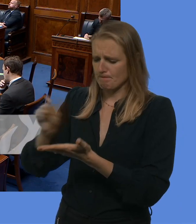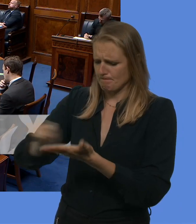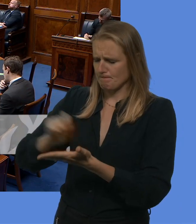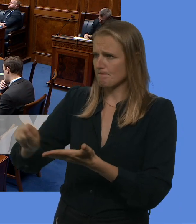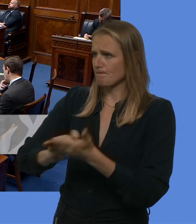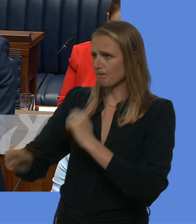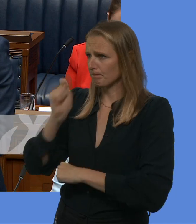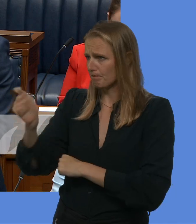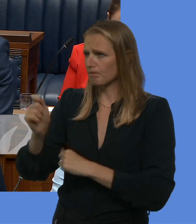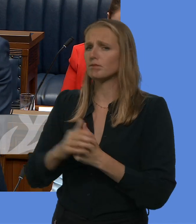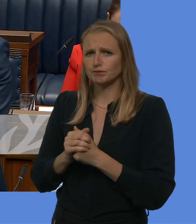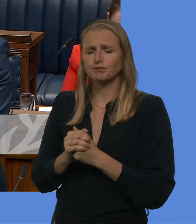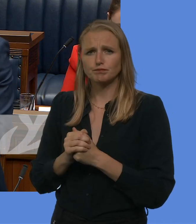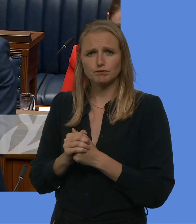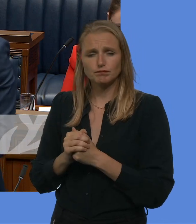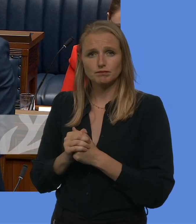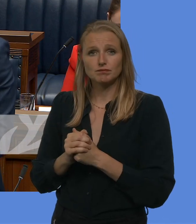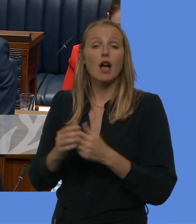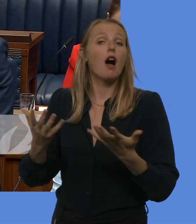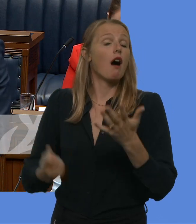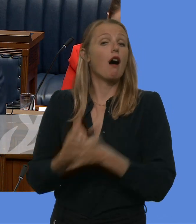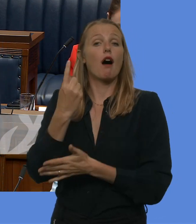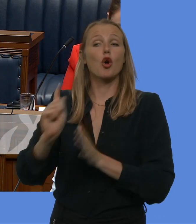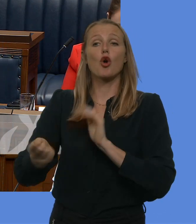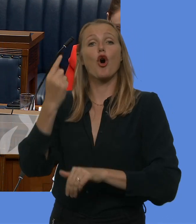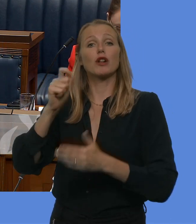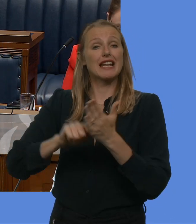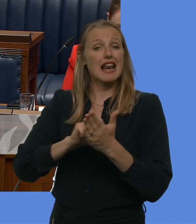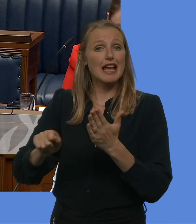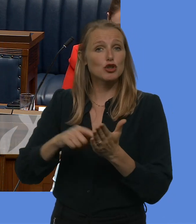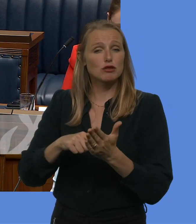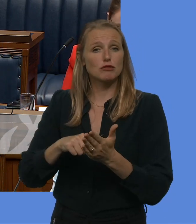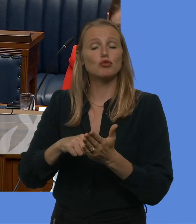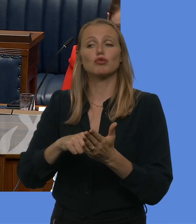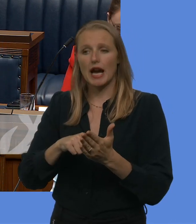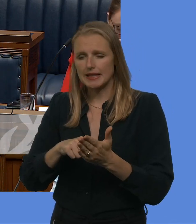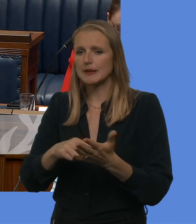writing. Obviously, an election has been called. That creates an issue around